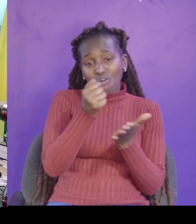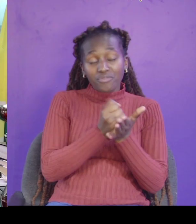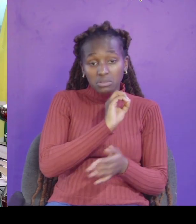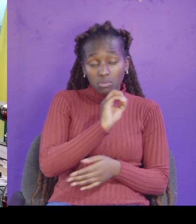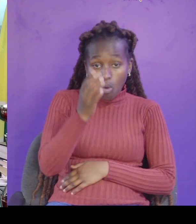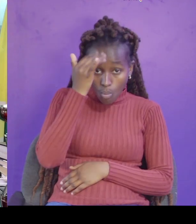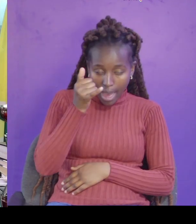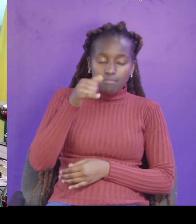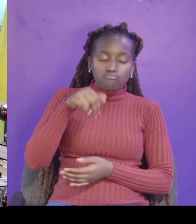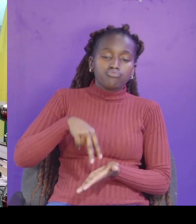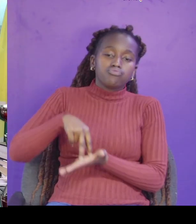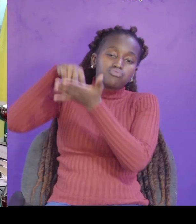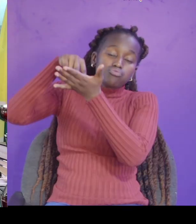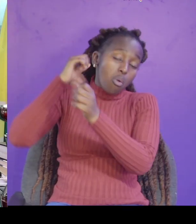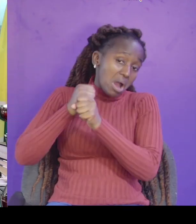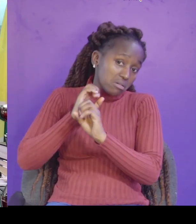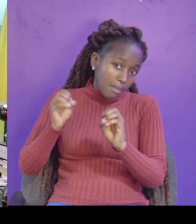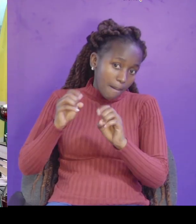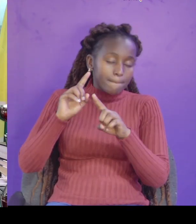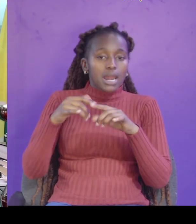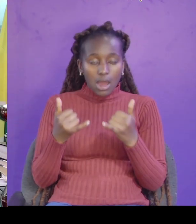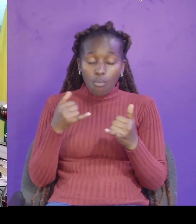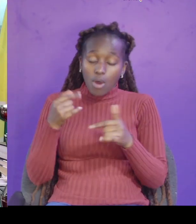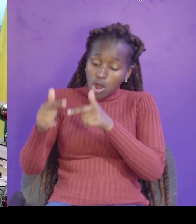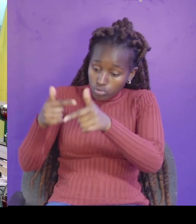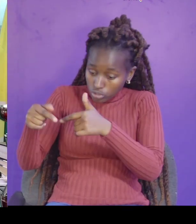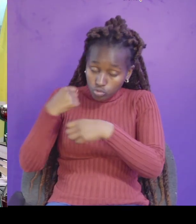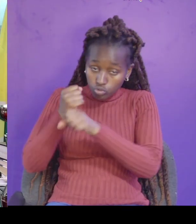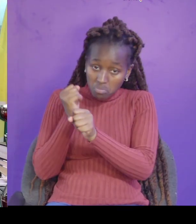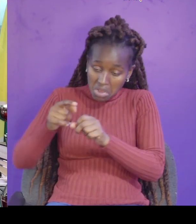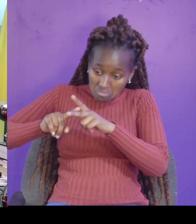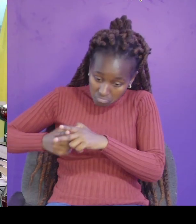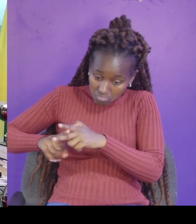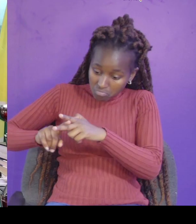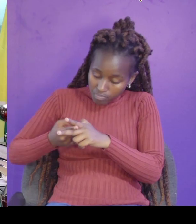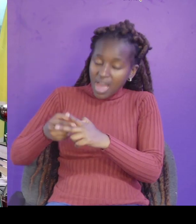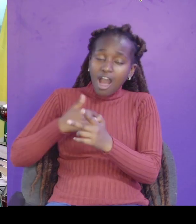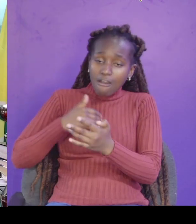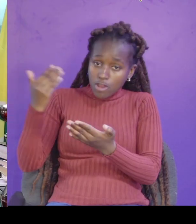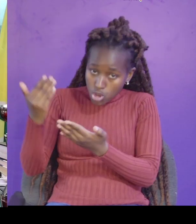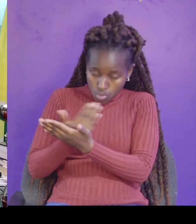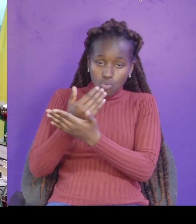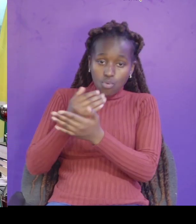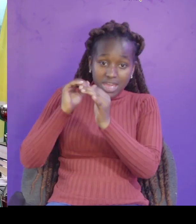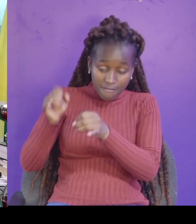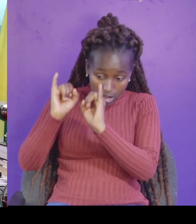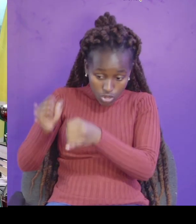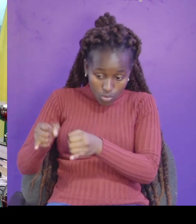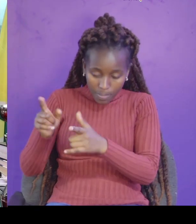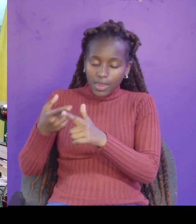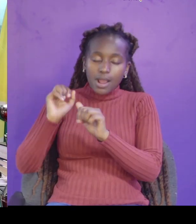they are undergoing repair. Apparently, they are undergoing repair, replacing new ones so that they can be able to access all the